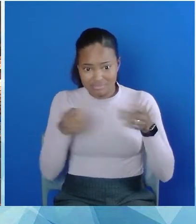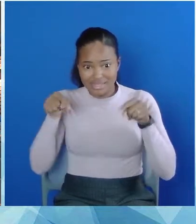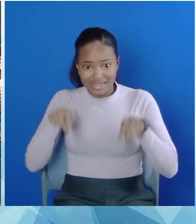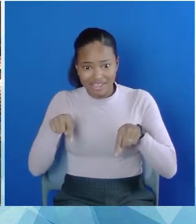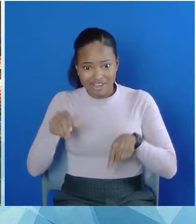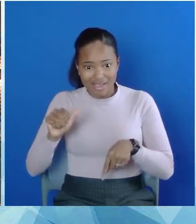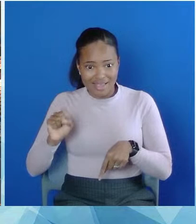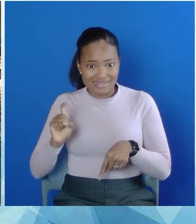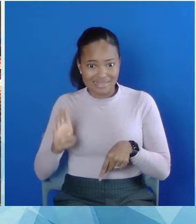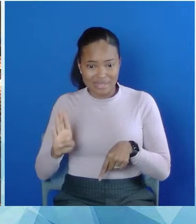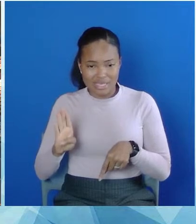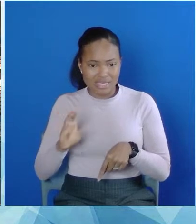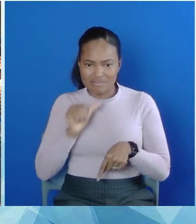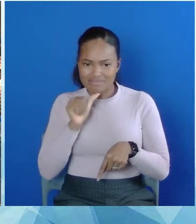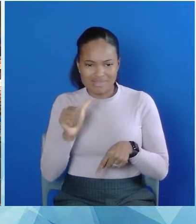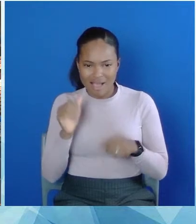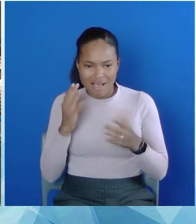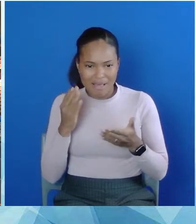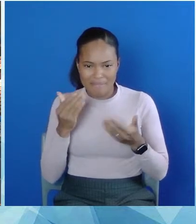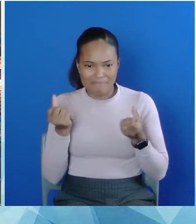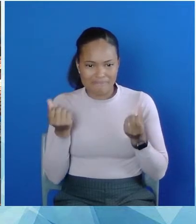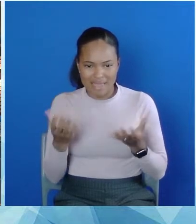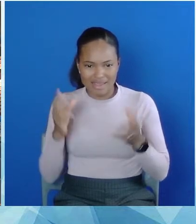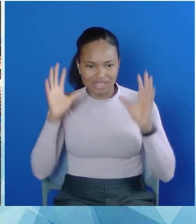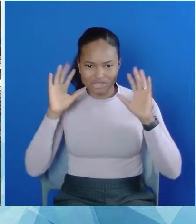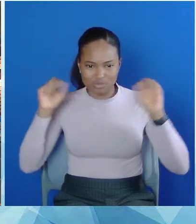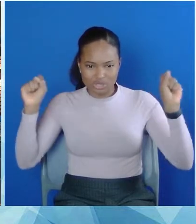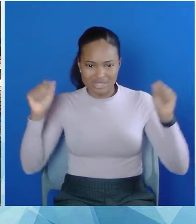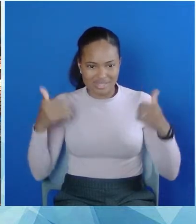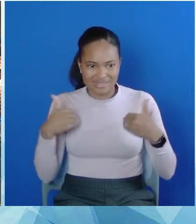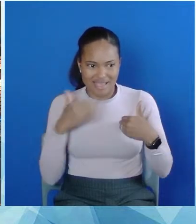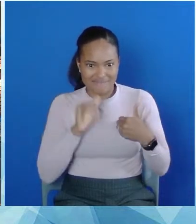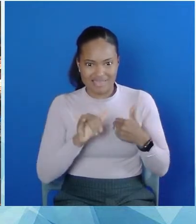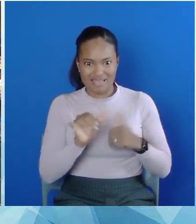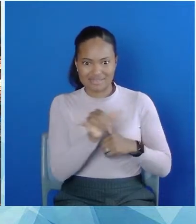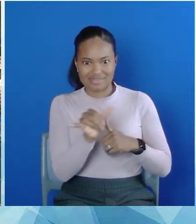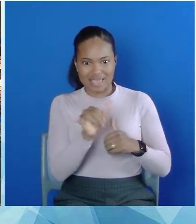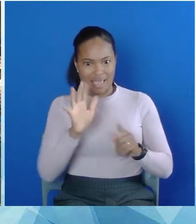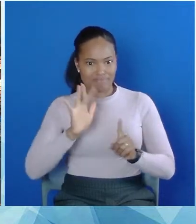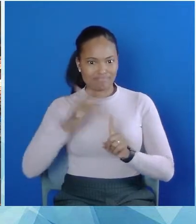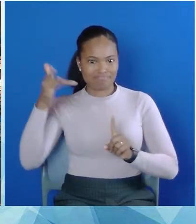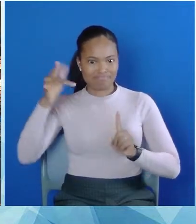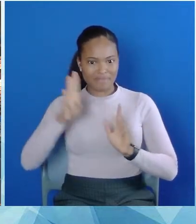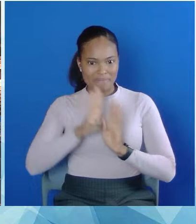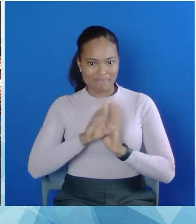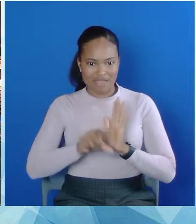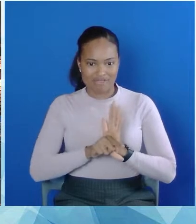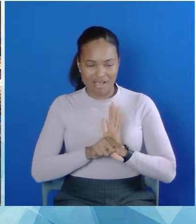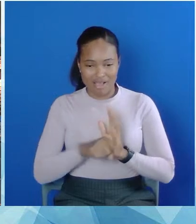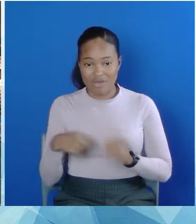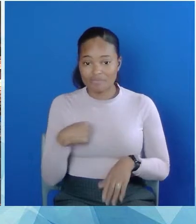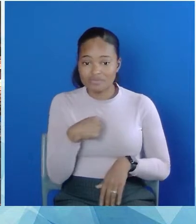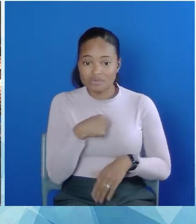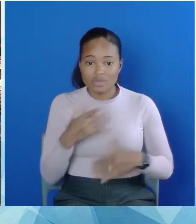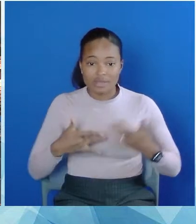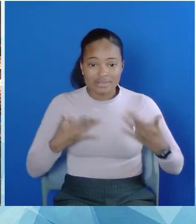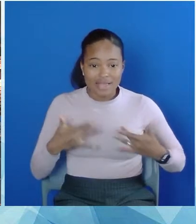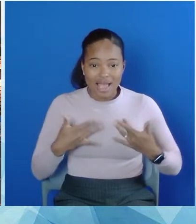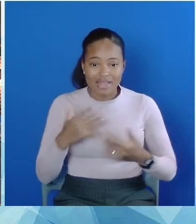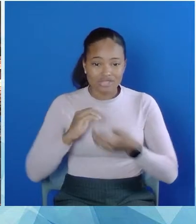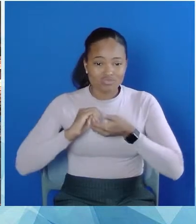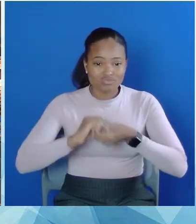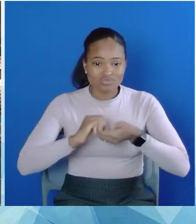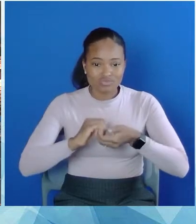Not many superintendents have the background that she does, and we have been excited to work more in collaboration